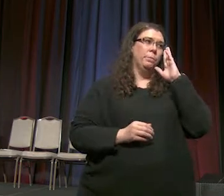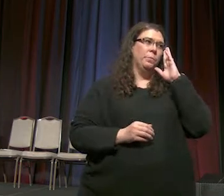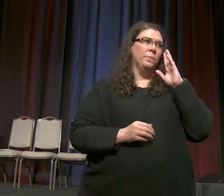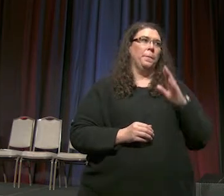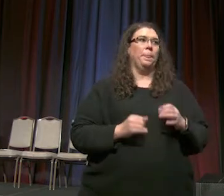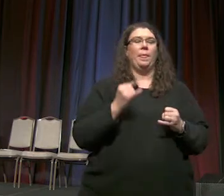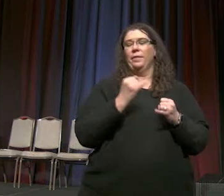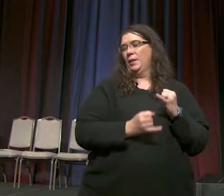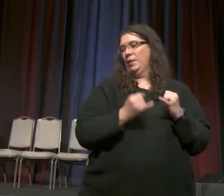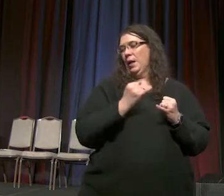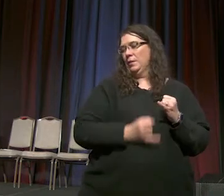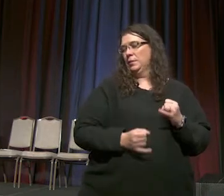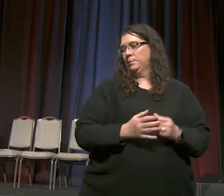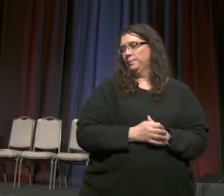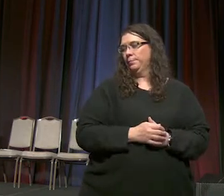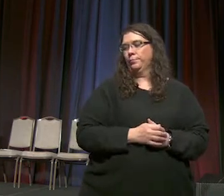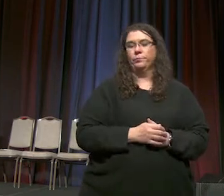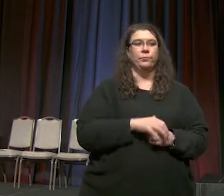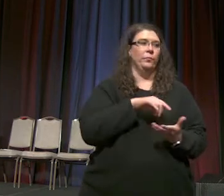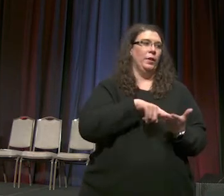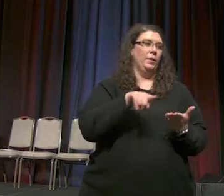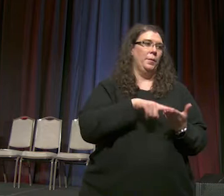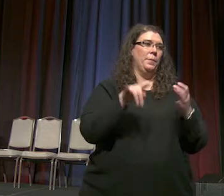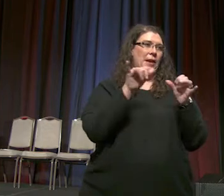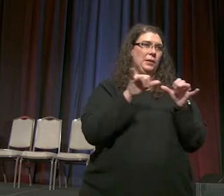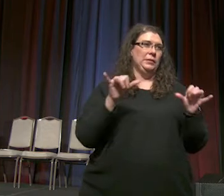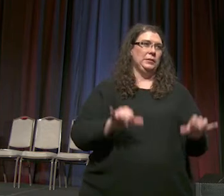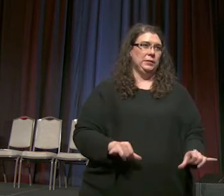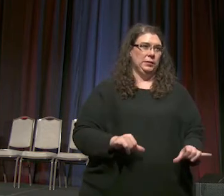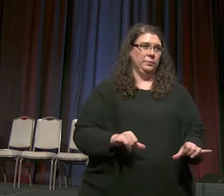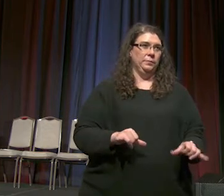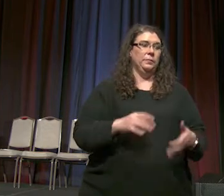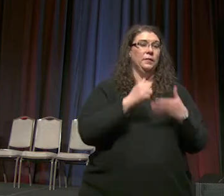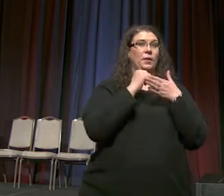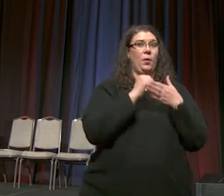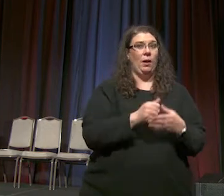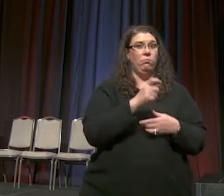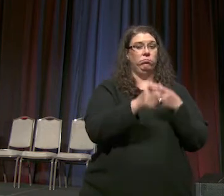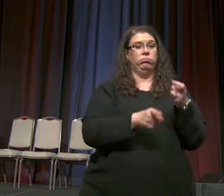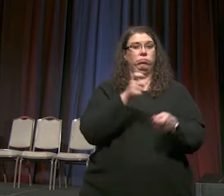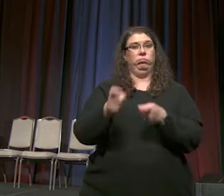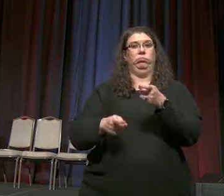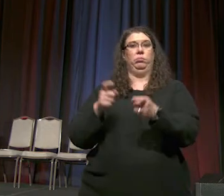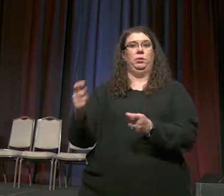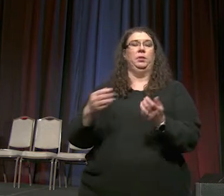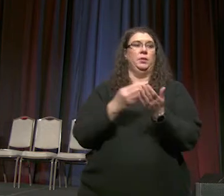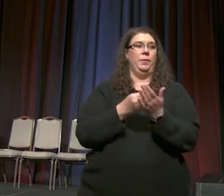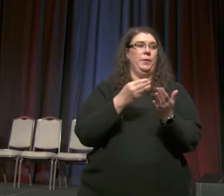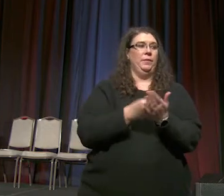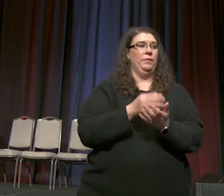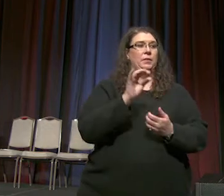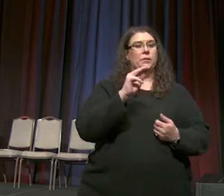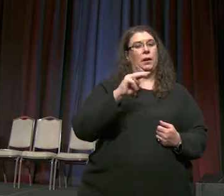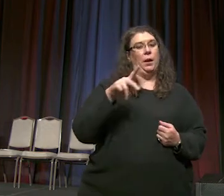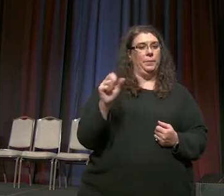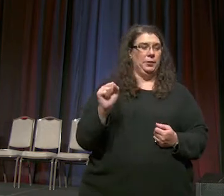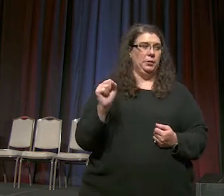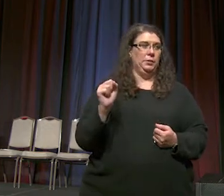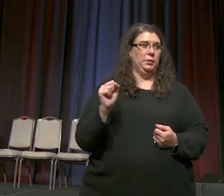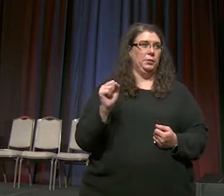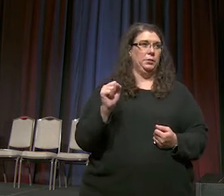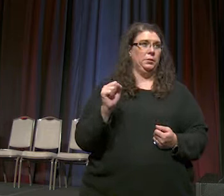And then lastly, a payout system to help distribute the benefits of Compass in